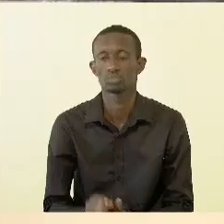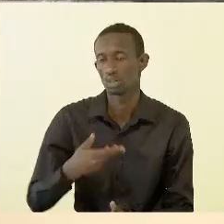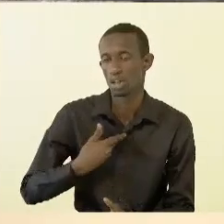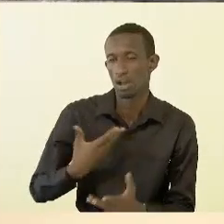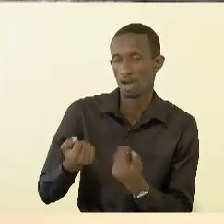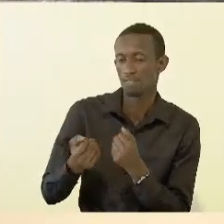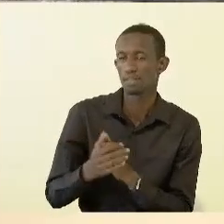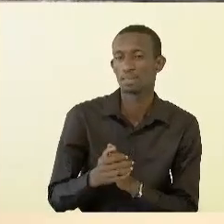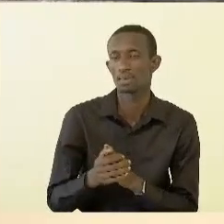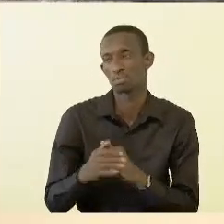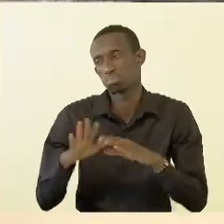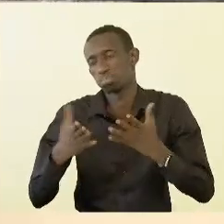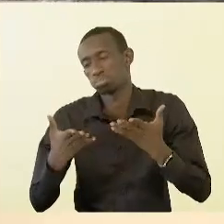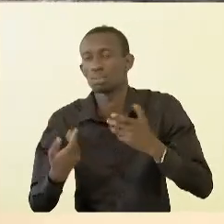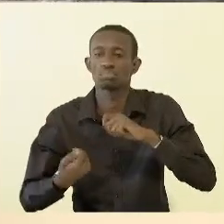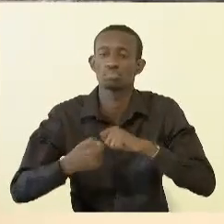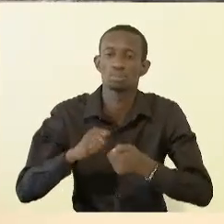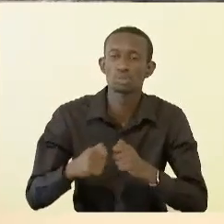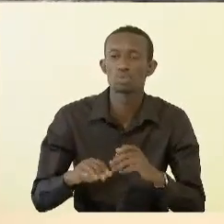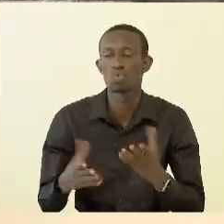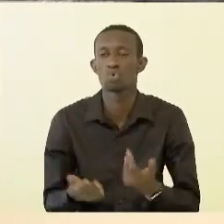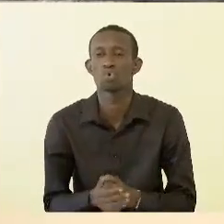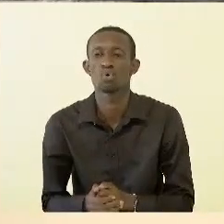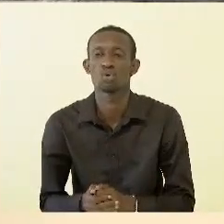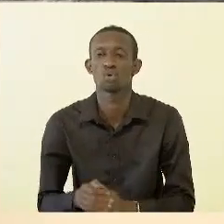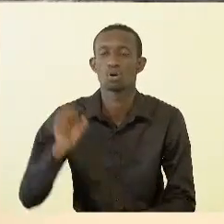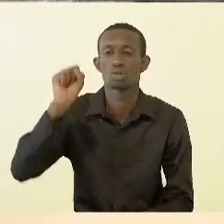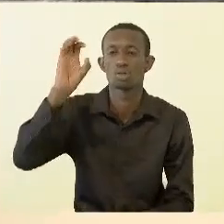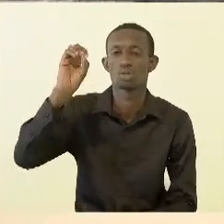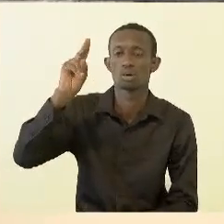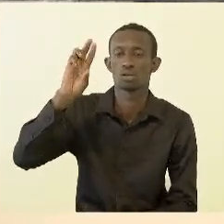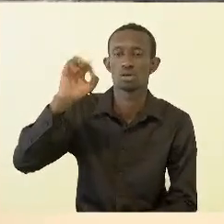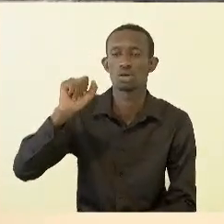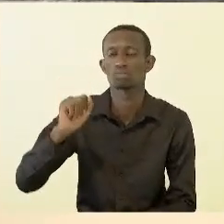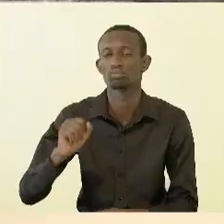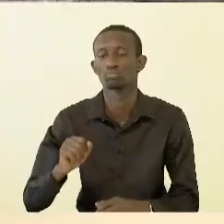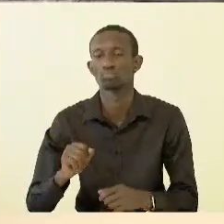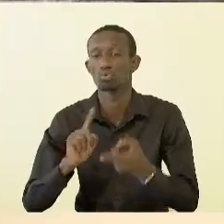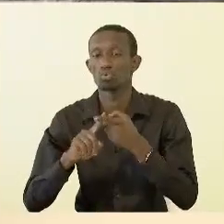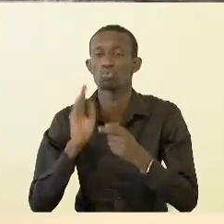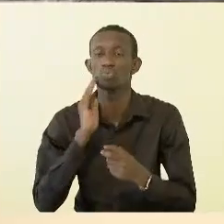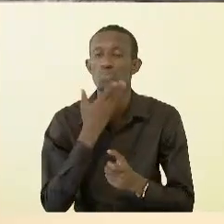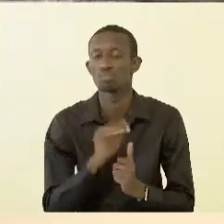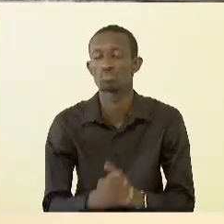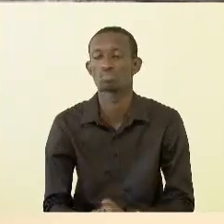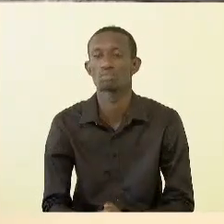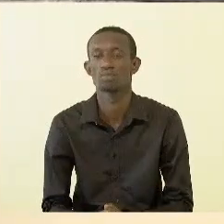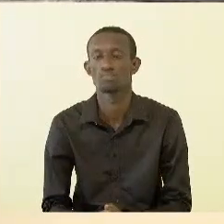either metals, sodium reacting with water. This will form sodium